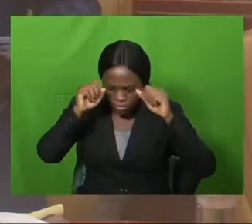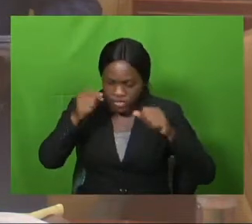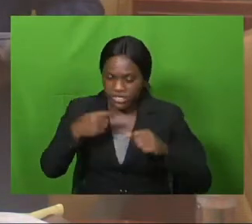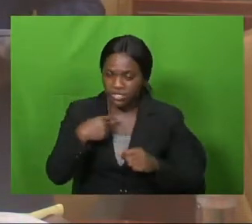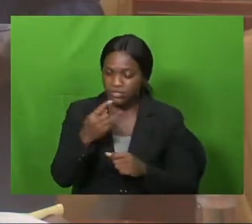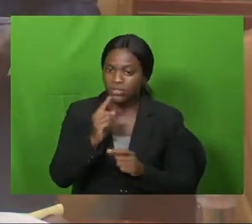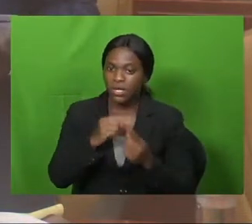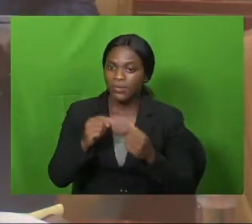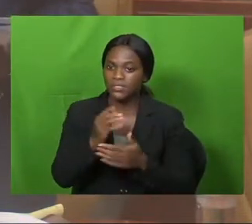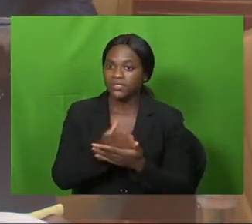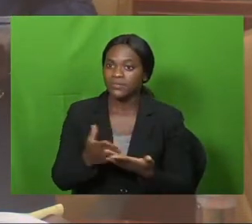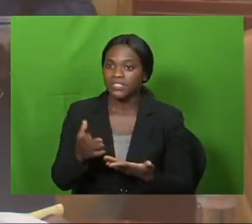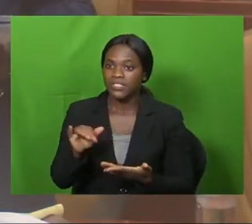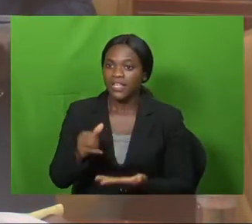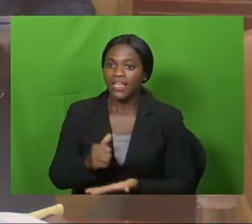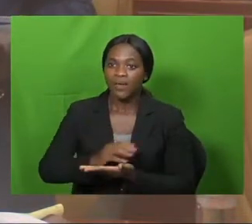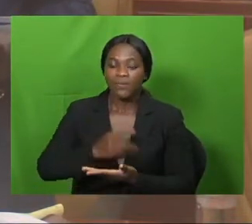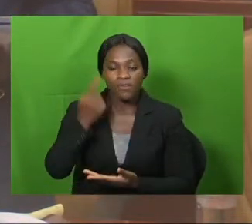bill of this nation.